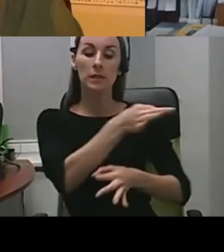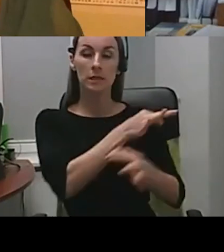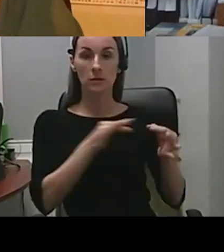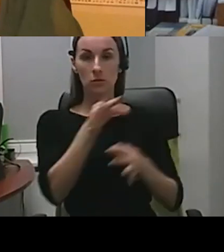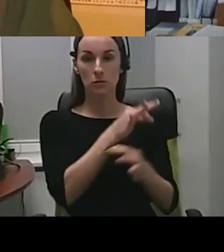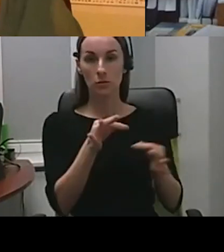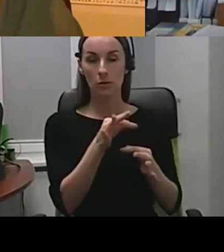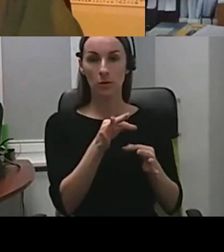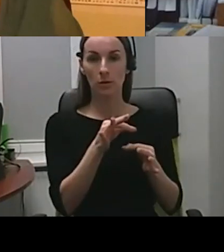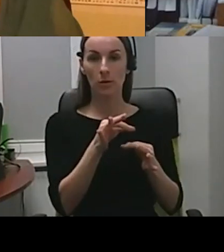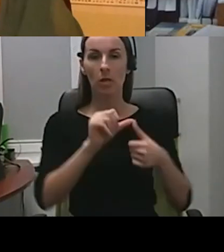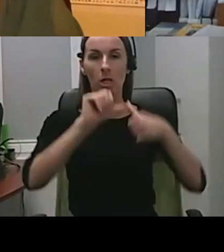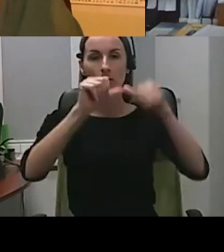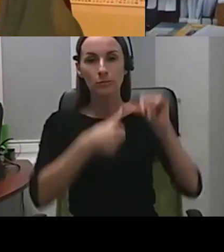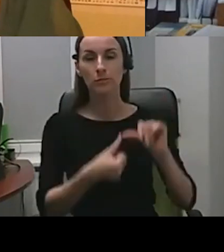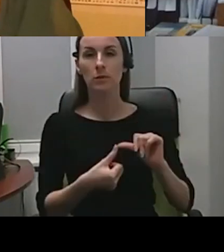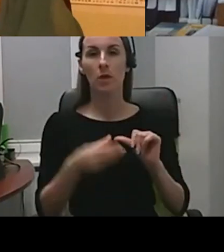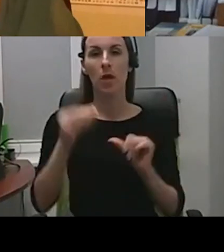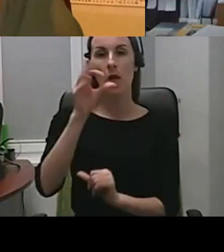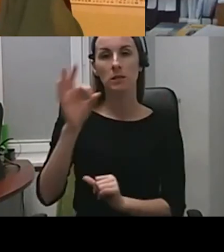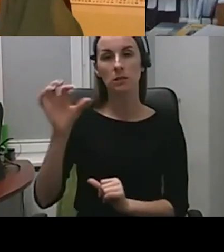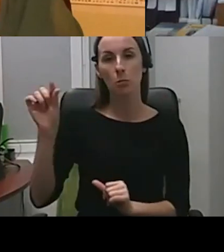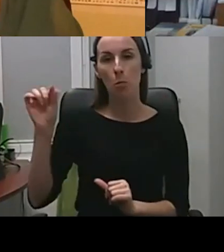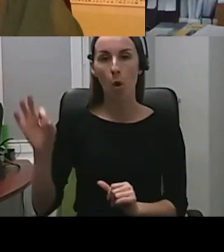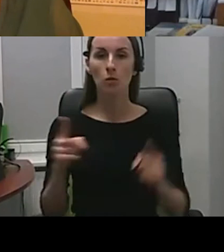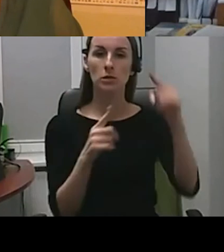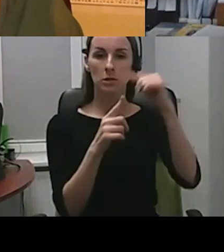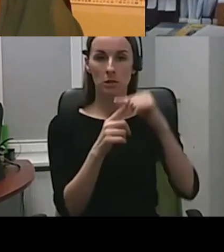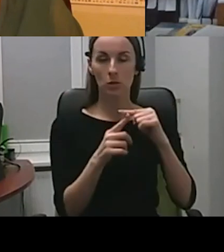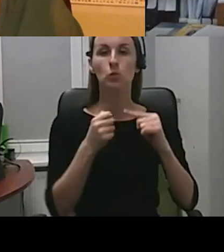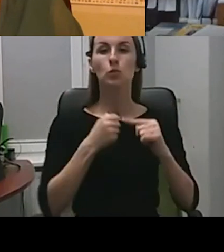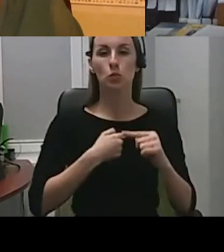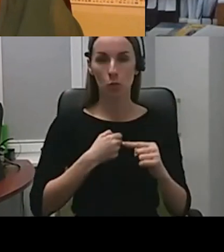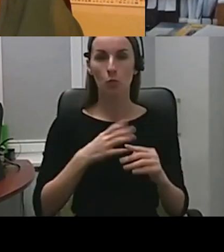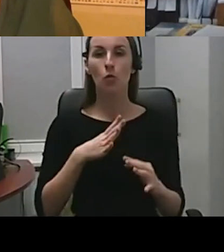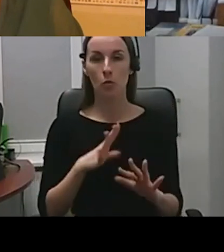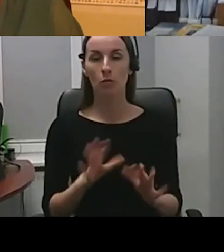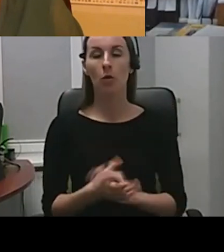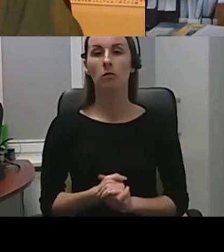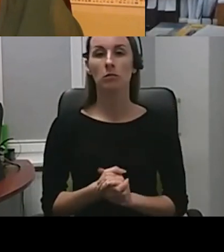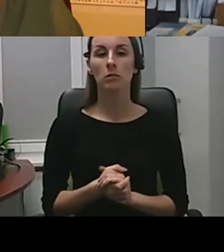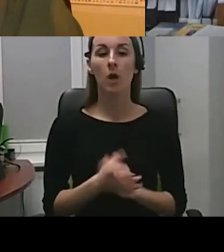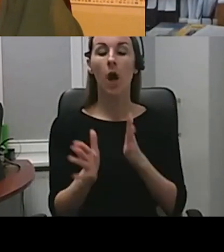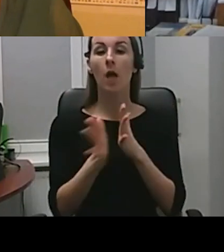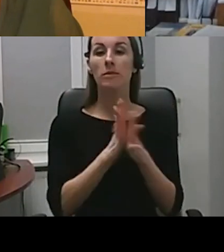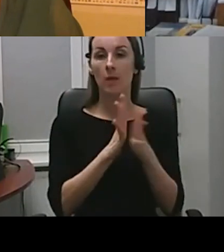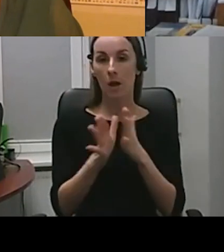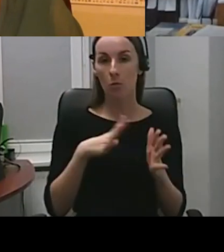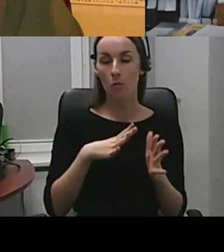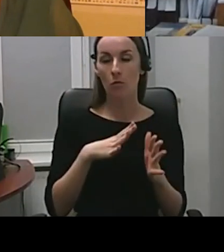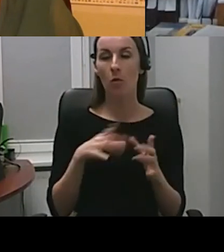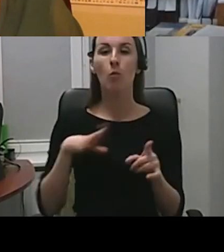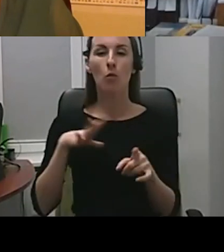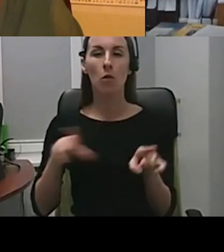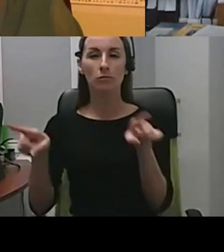the OSCE in response to my report. And we had a similar discussion in a side event in New York, which